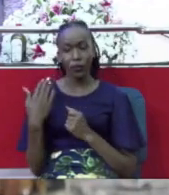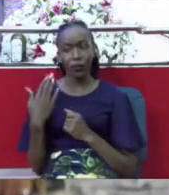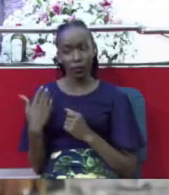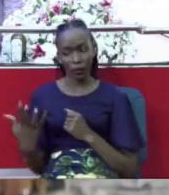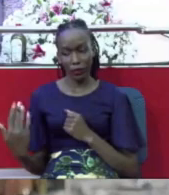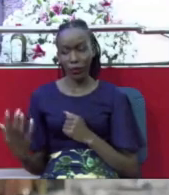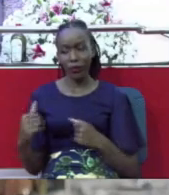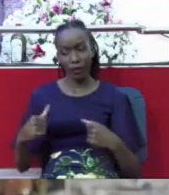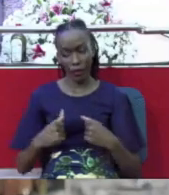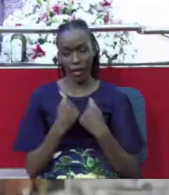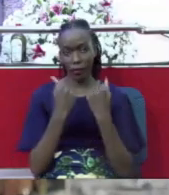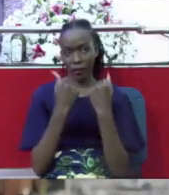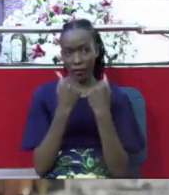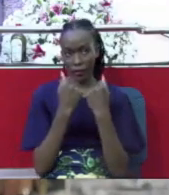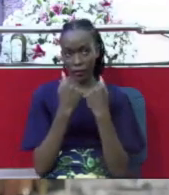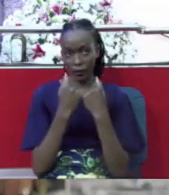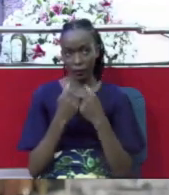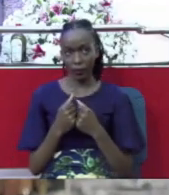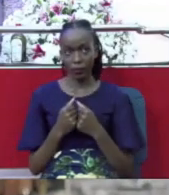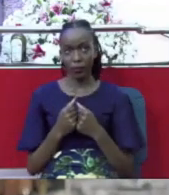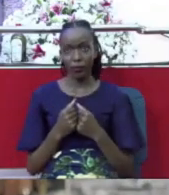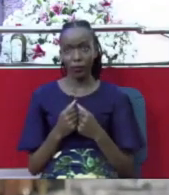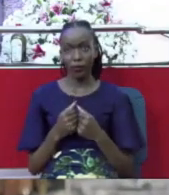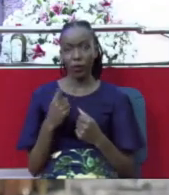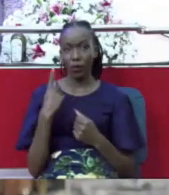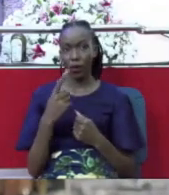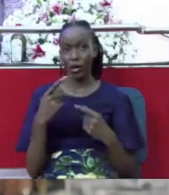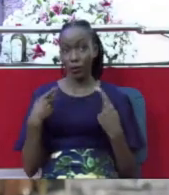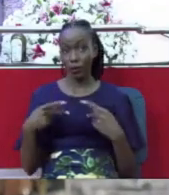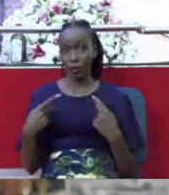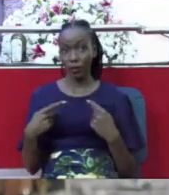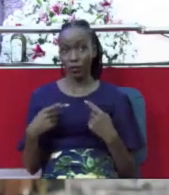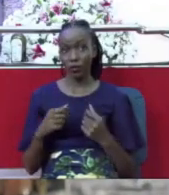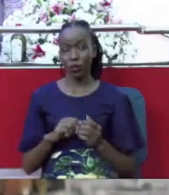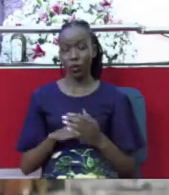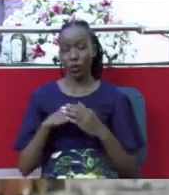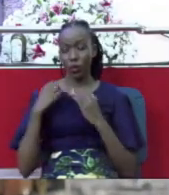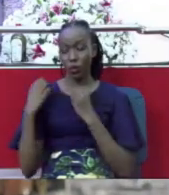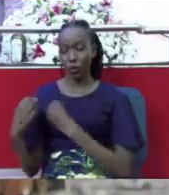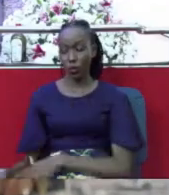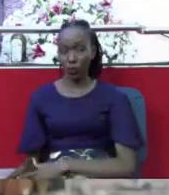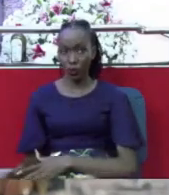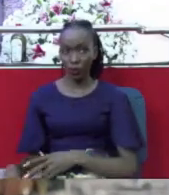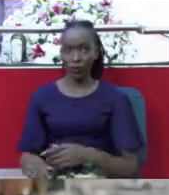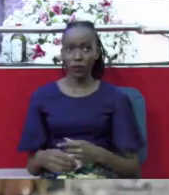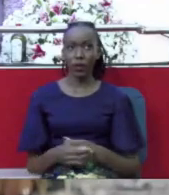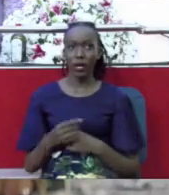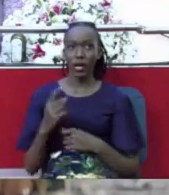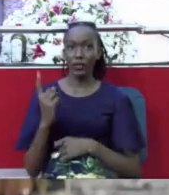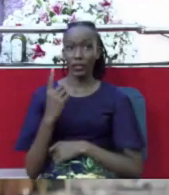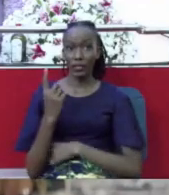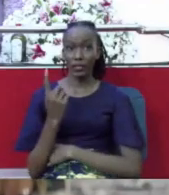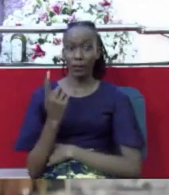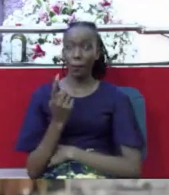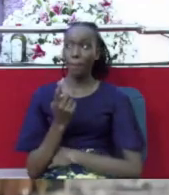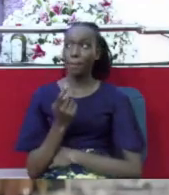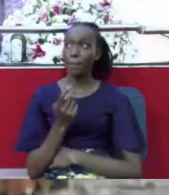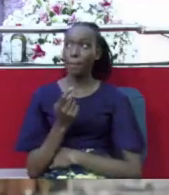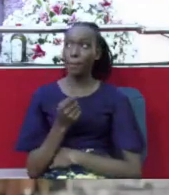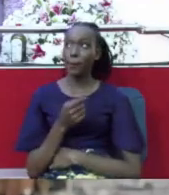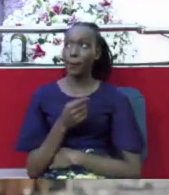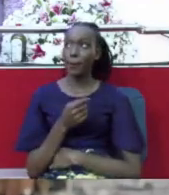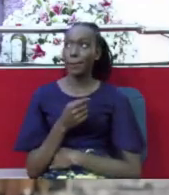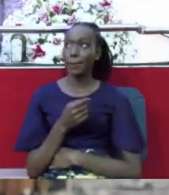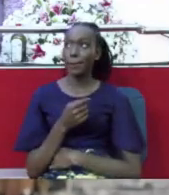kitu kilitendeka. Somebody dropped the ball. Mtu aliangusha kitu. Eh? Kuna mtu aliangusha kijiti. Kuna kitu na kijiti.